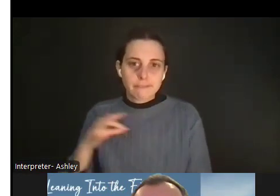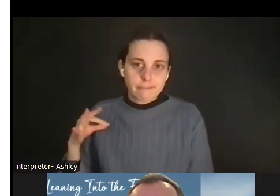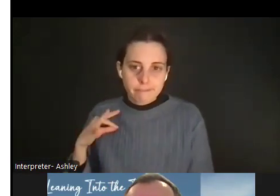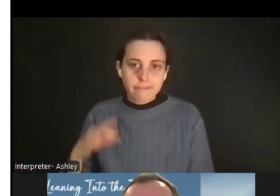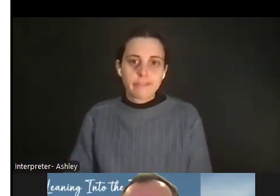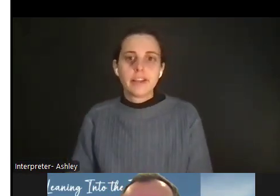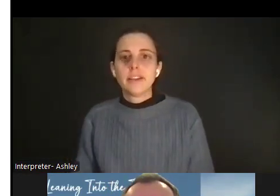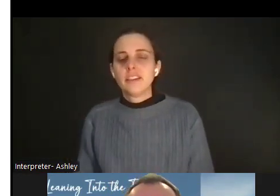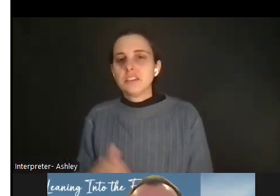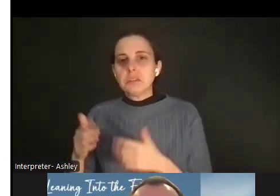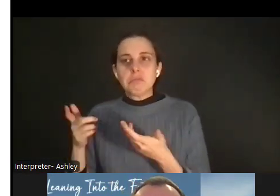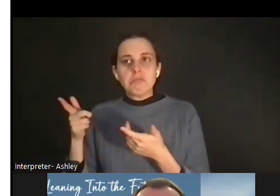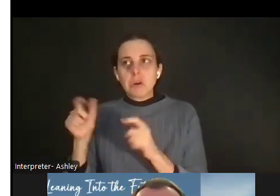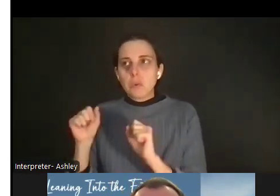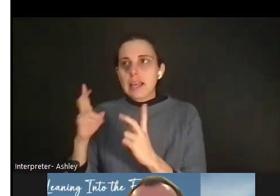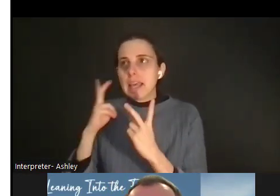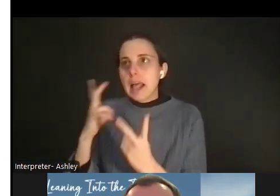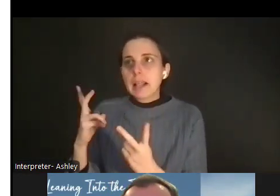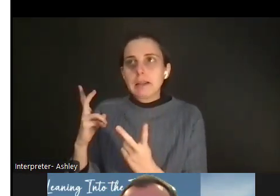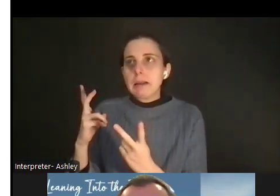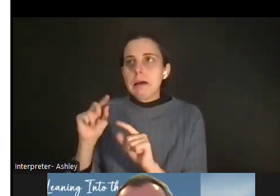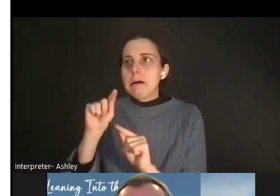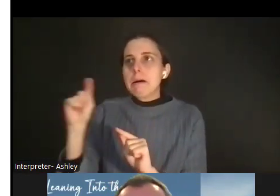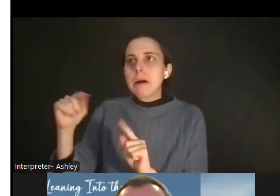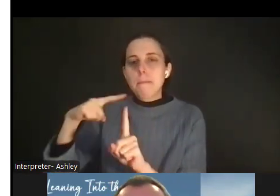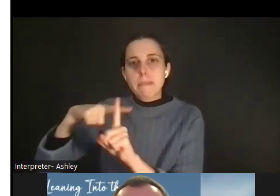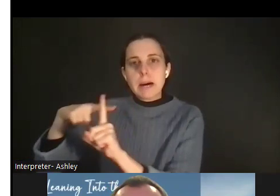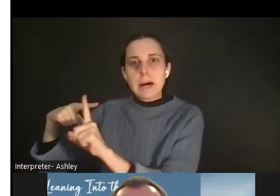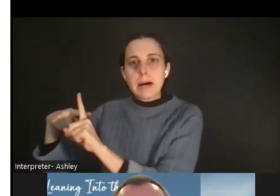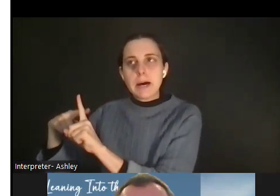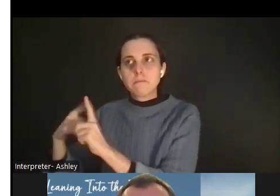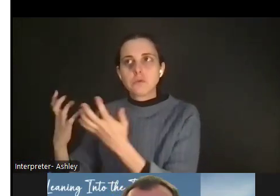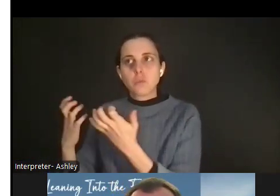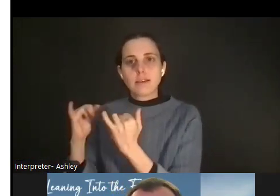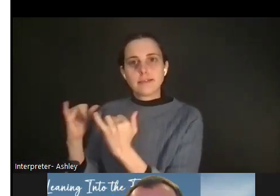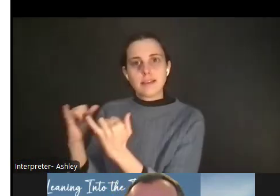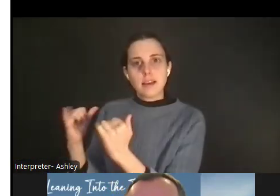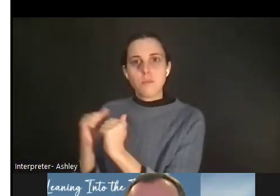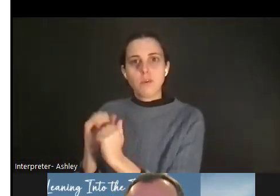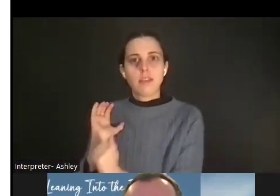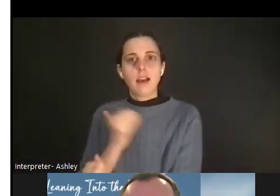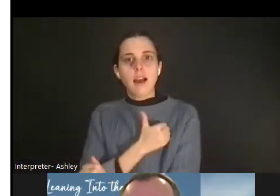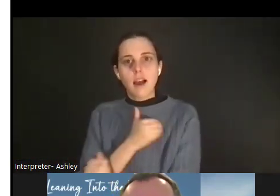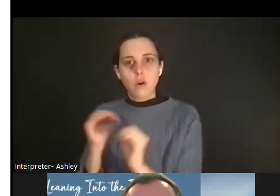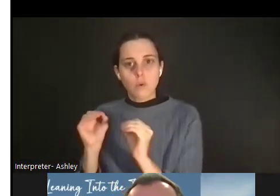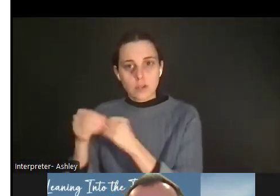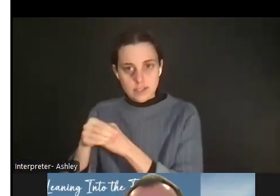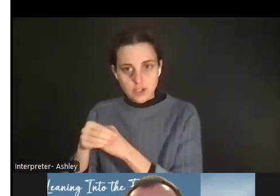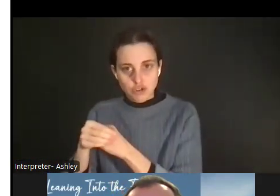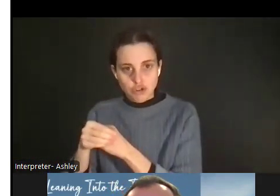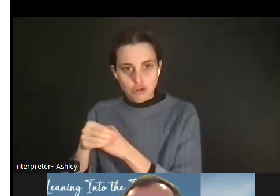variation. It's great. We want to implement this system throughout the organization. And then they push down Lean from the